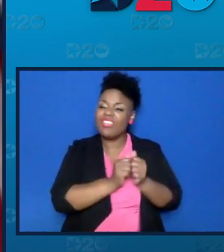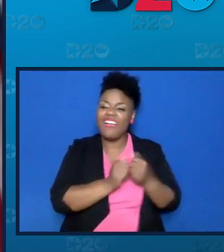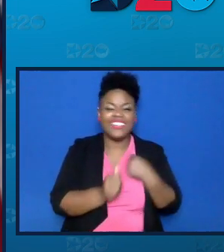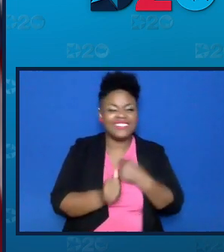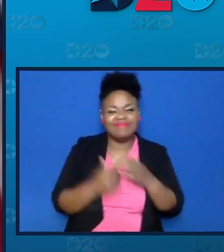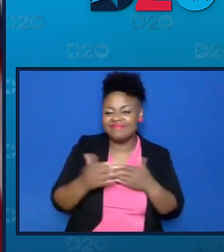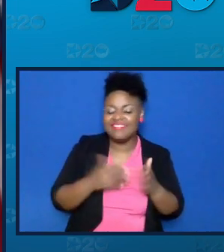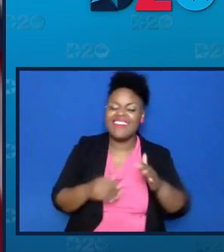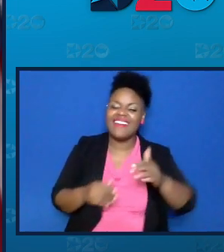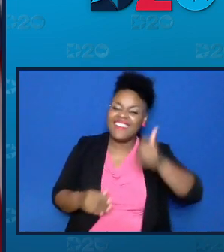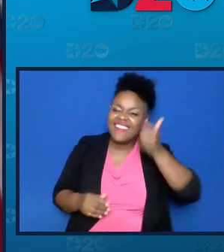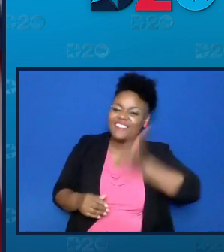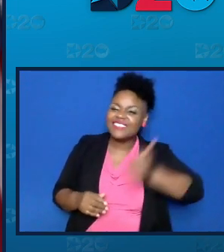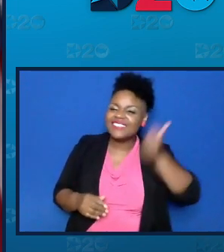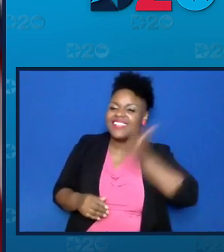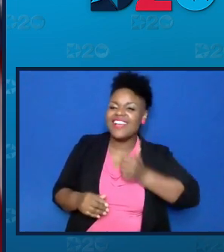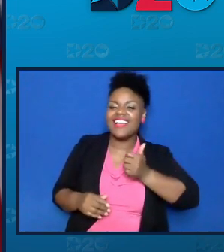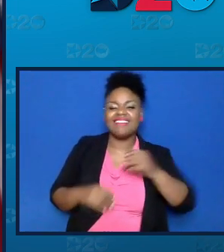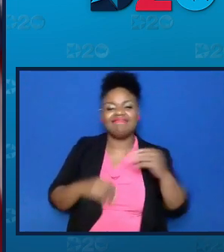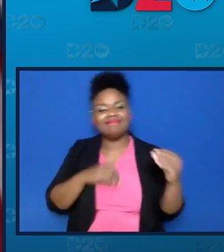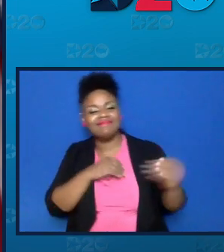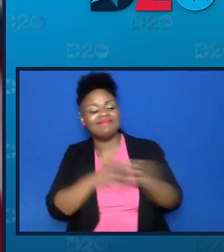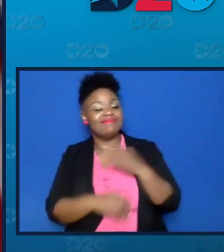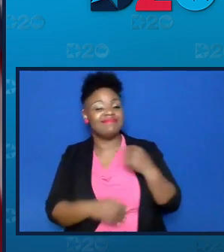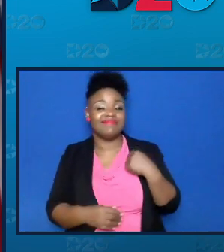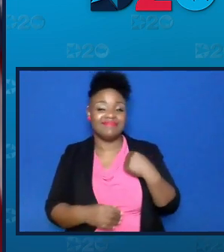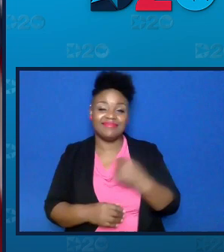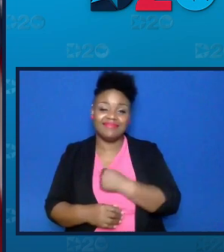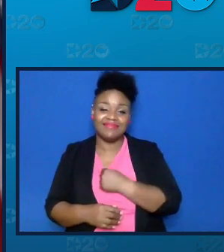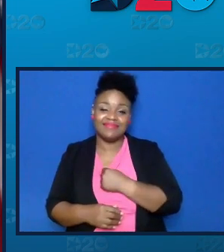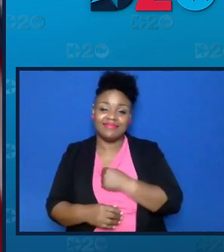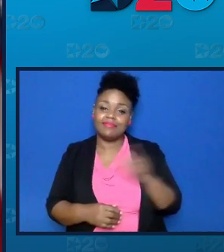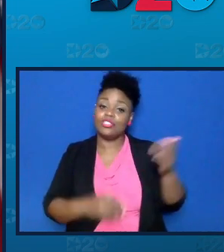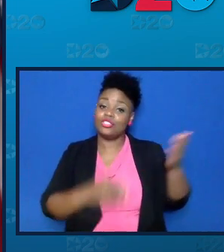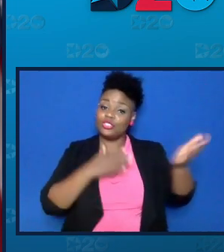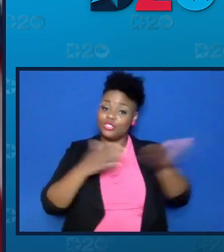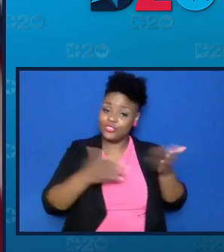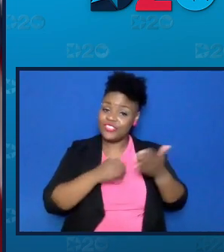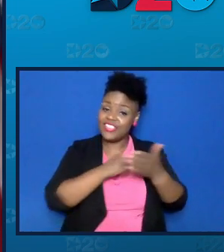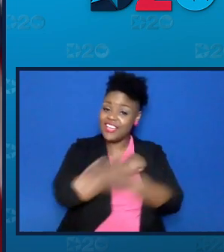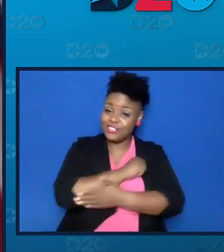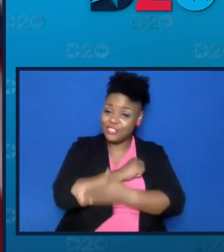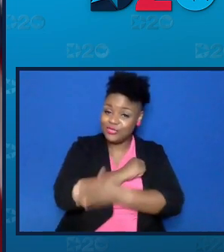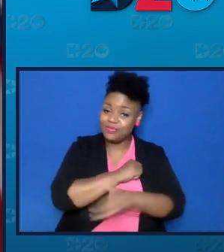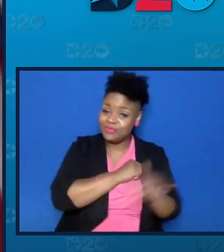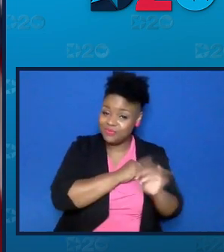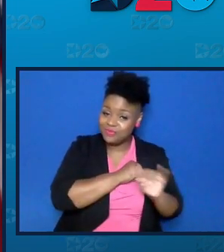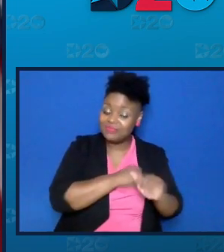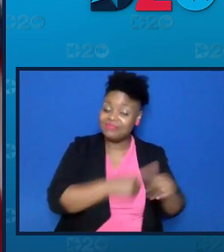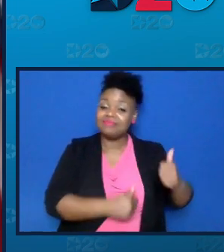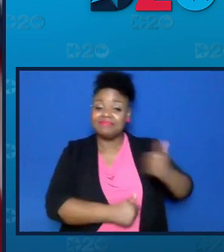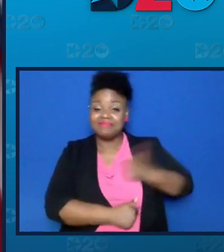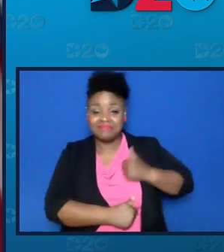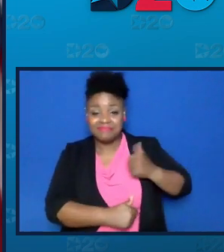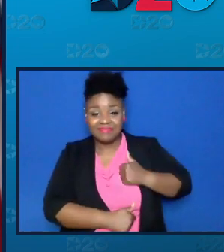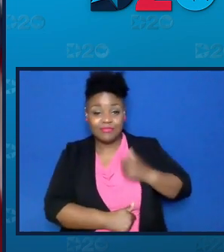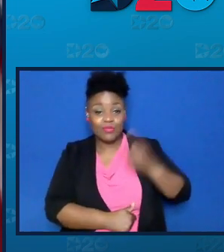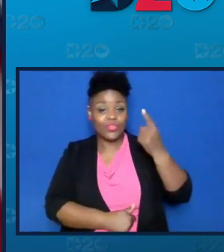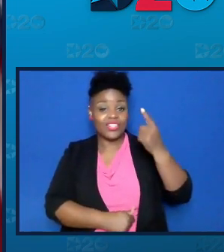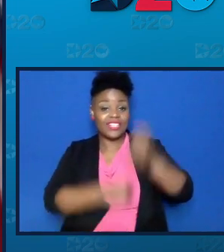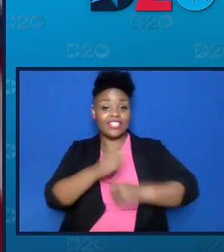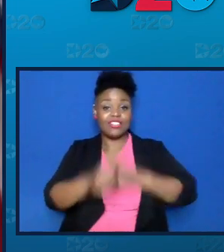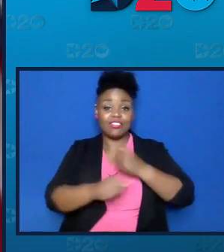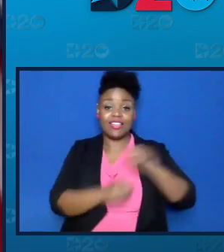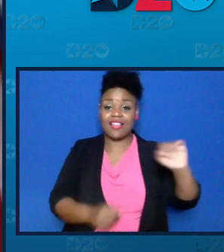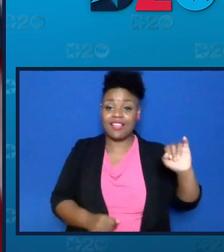Bo served our nation in uniform. A year in Iraq, a decorated Iraqi war veteran.